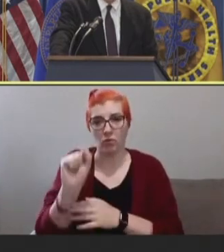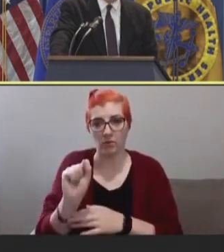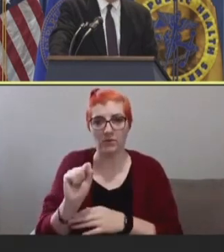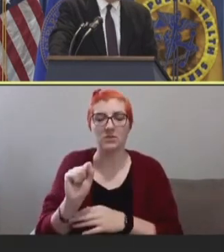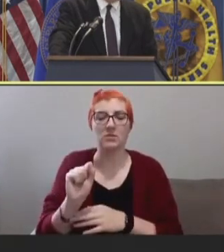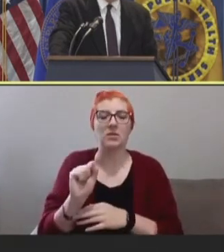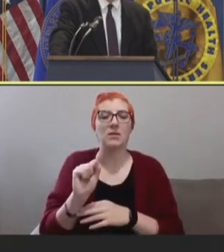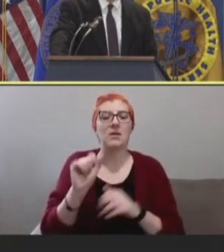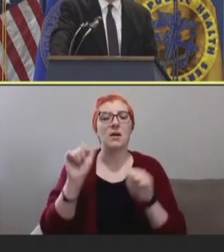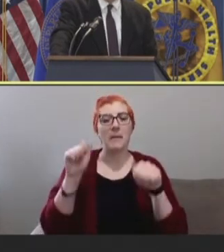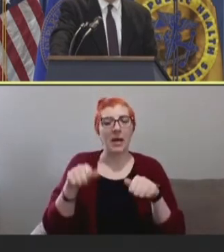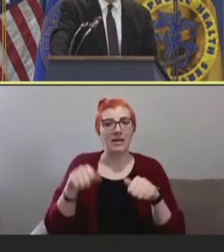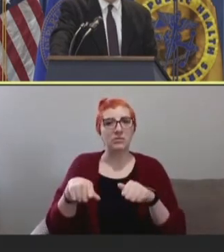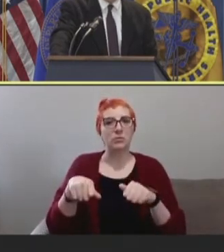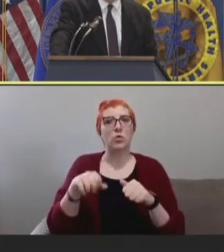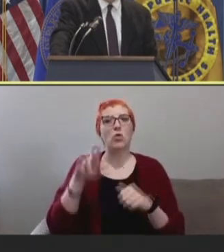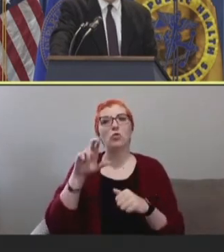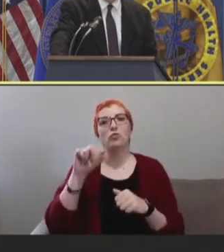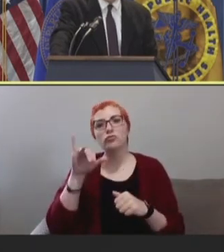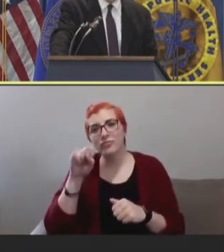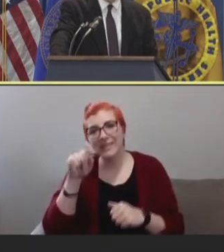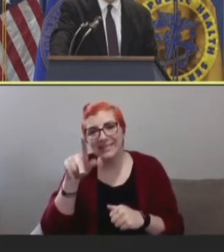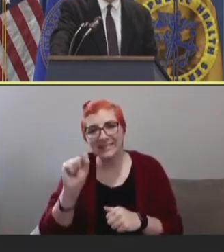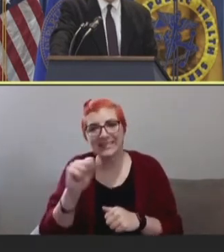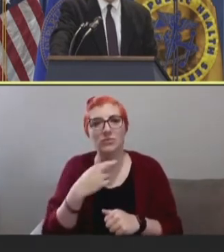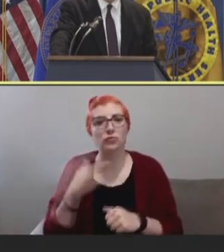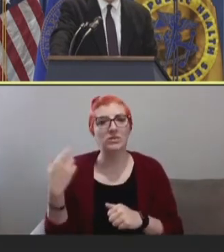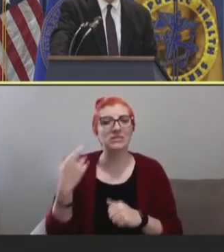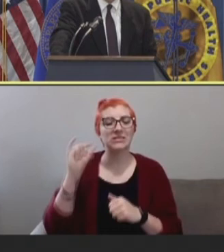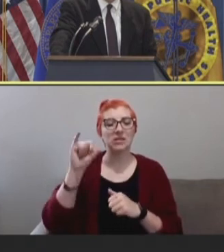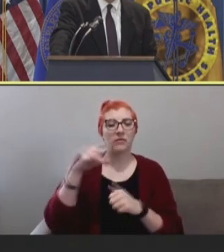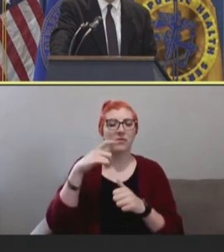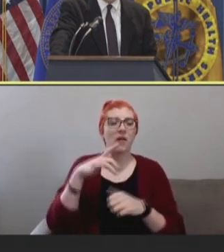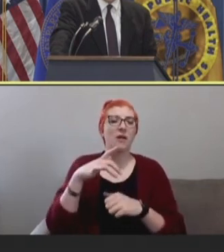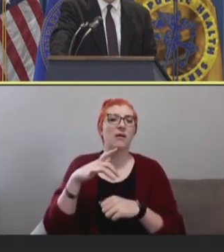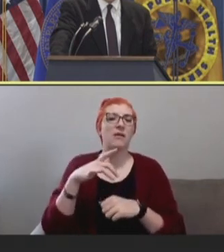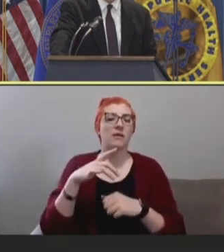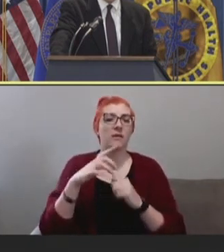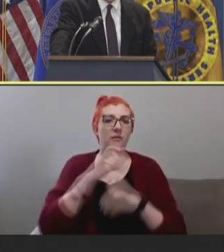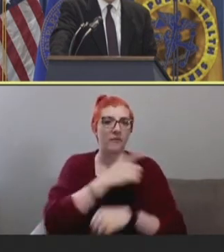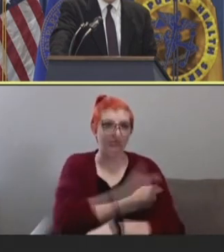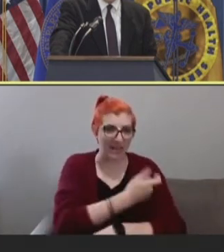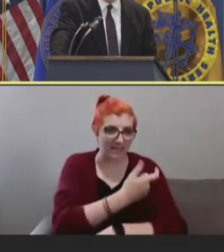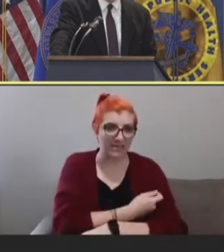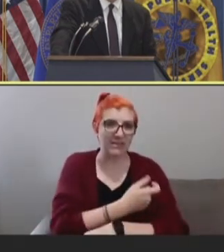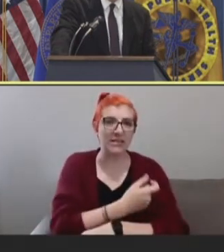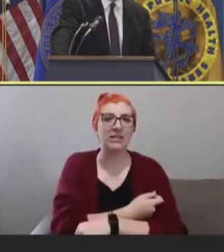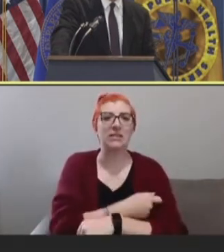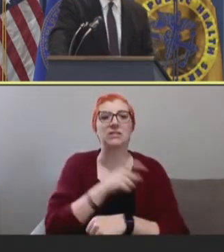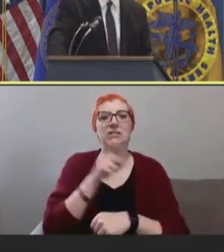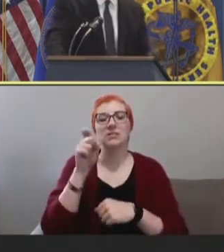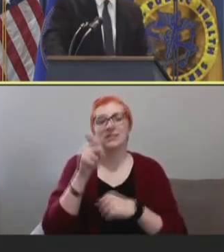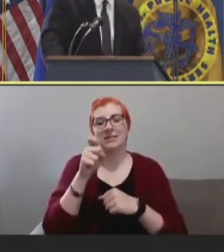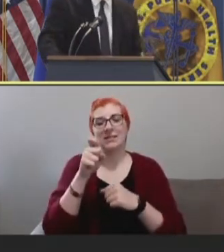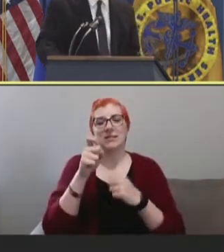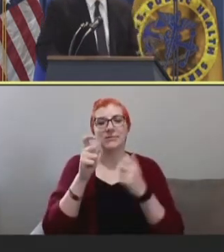vaccines. It also reflects the fact, our recommendations do, that these strategies need to be tailored and targeted and timely to